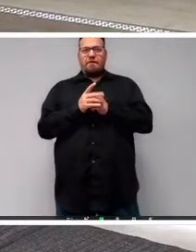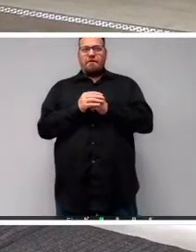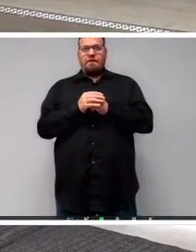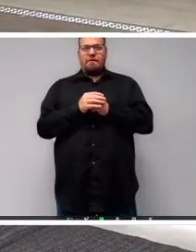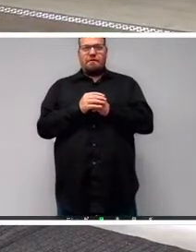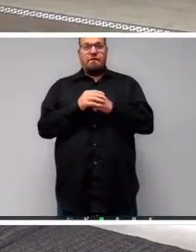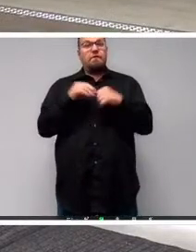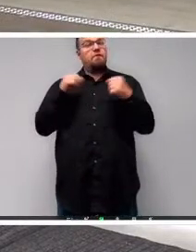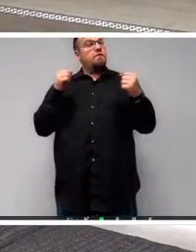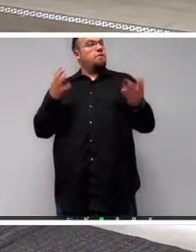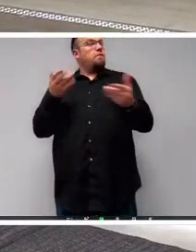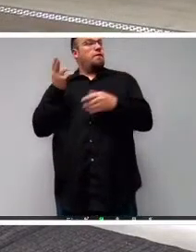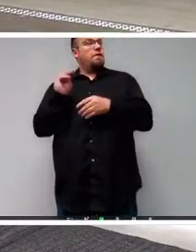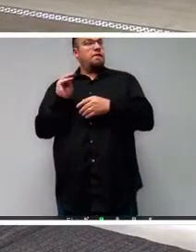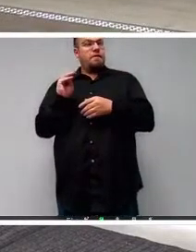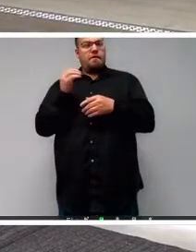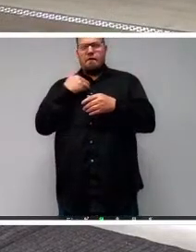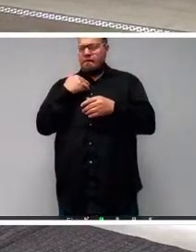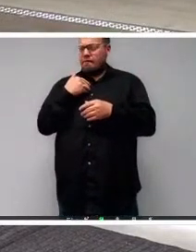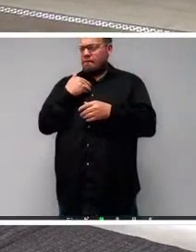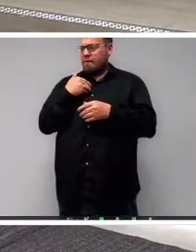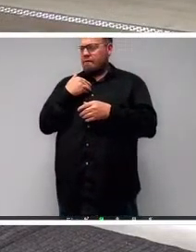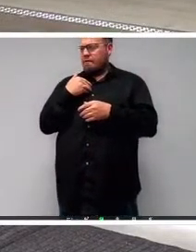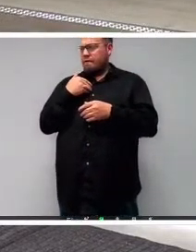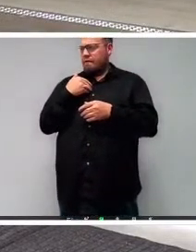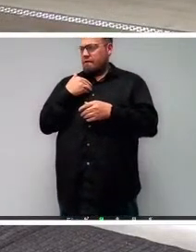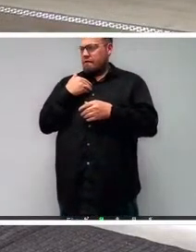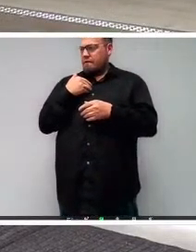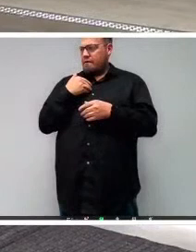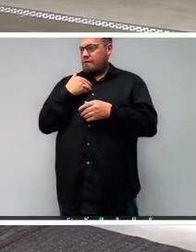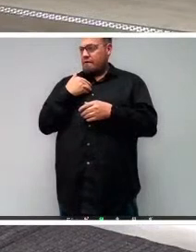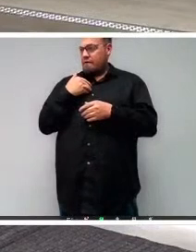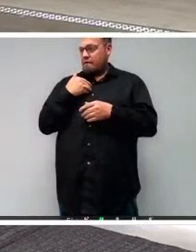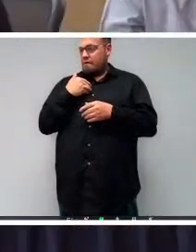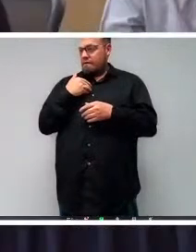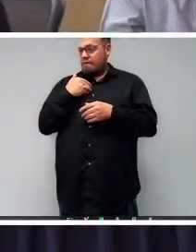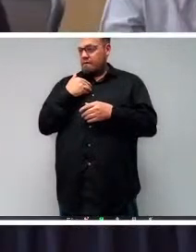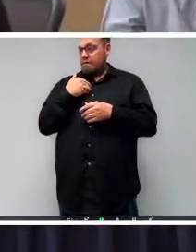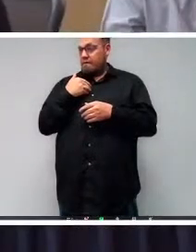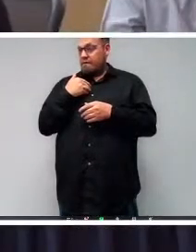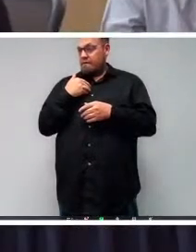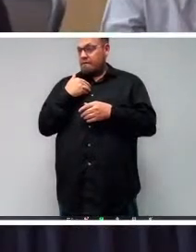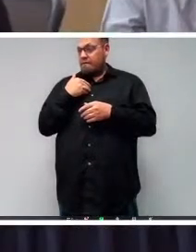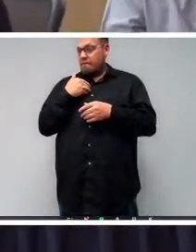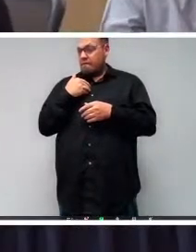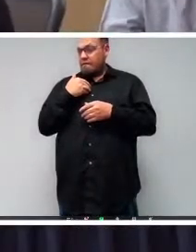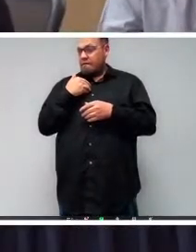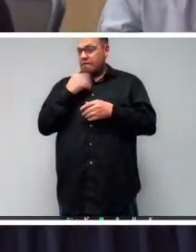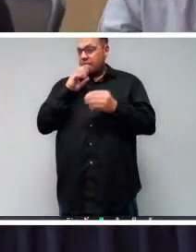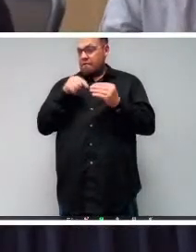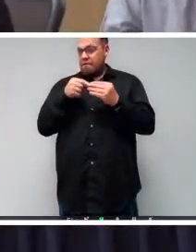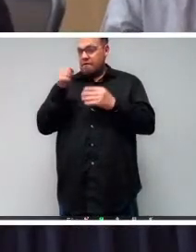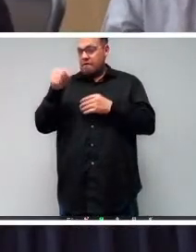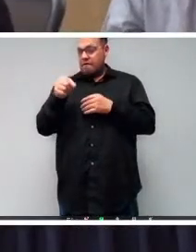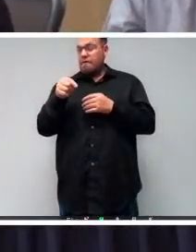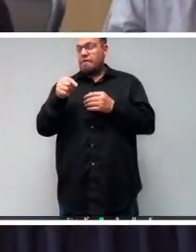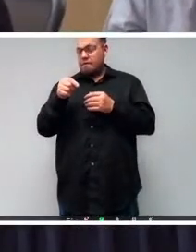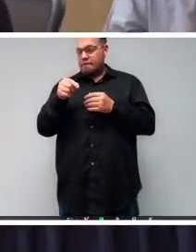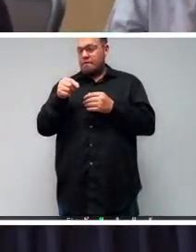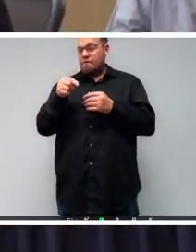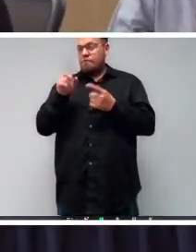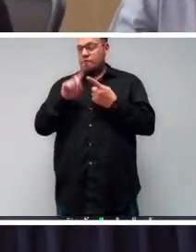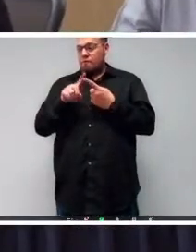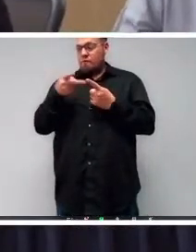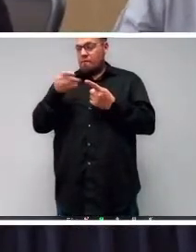So I would offer this up to Paul. Paul, is there anything